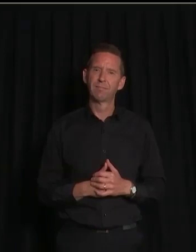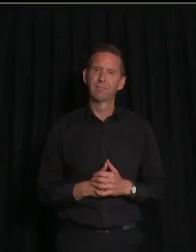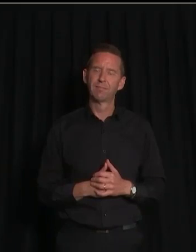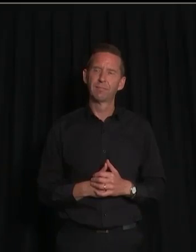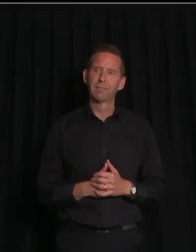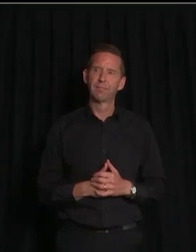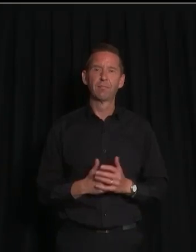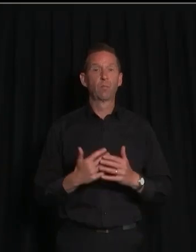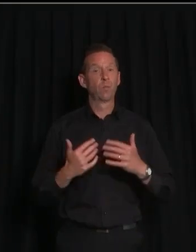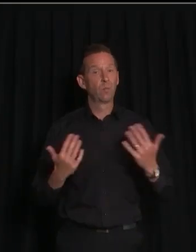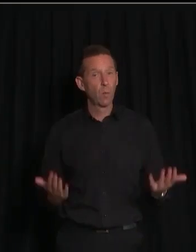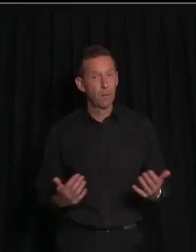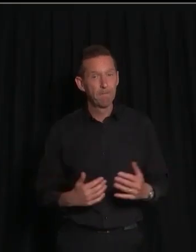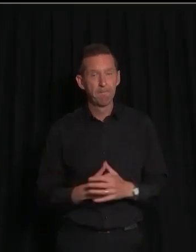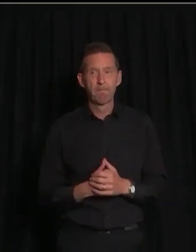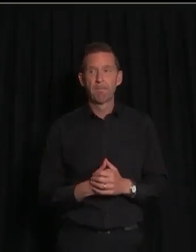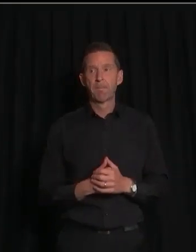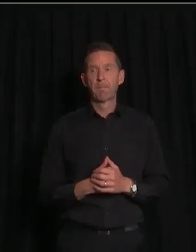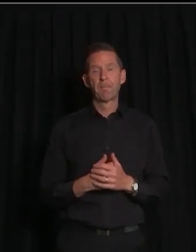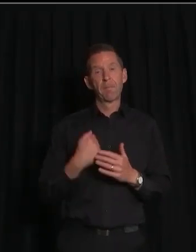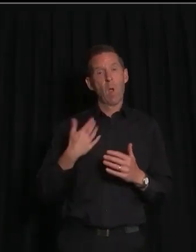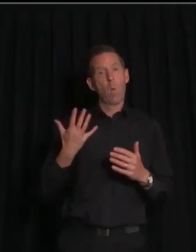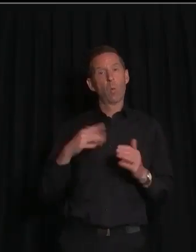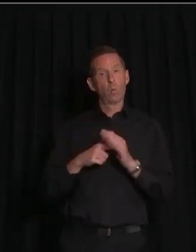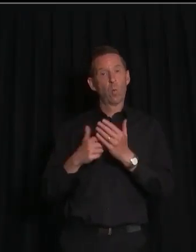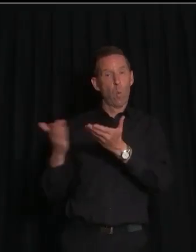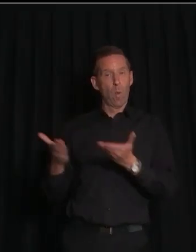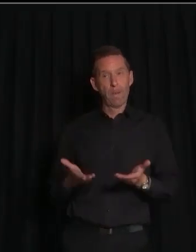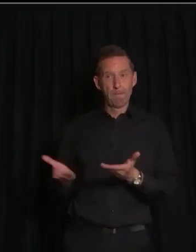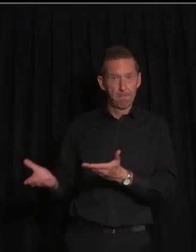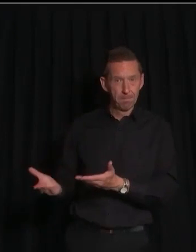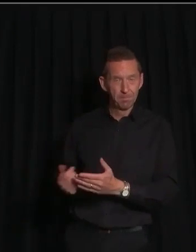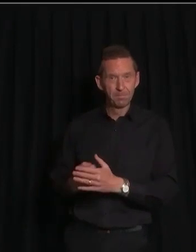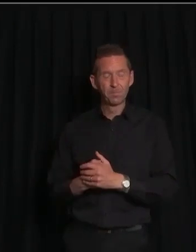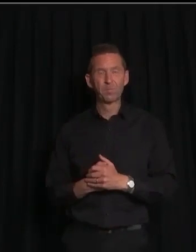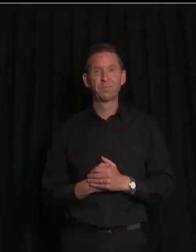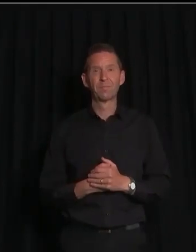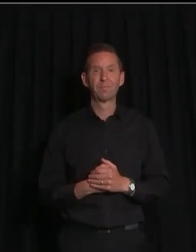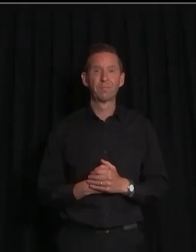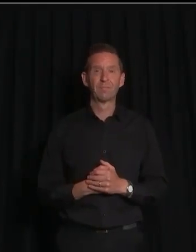So I want to present